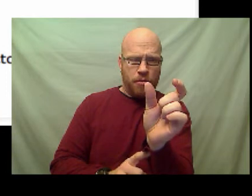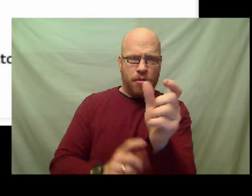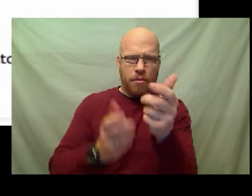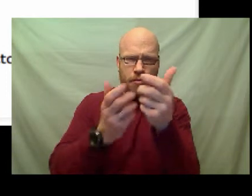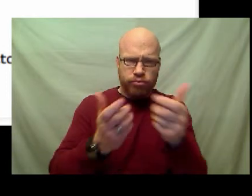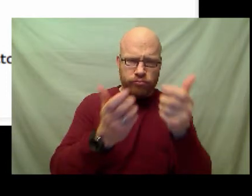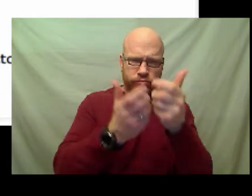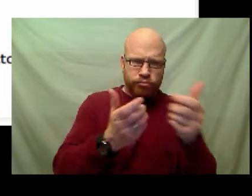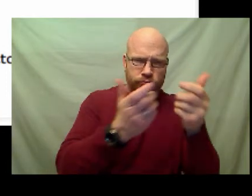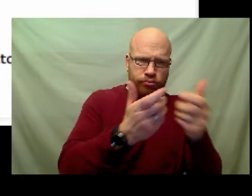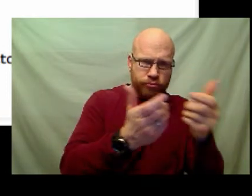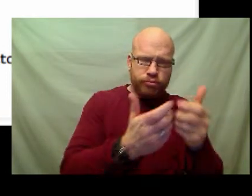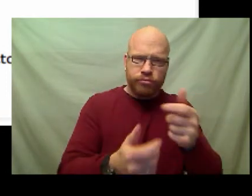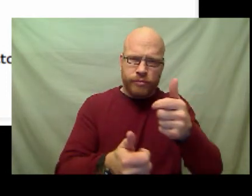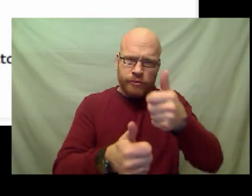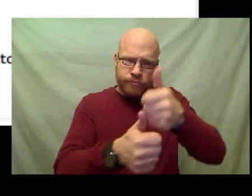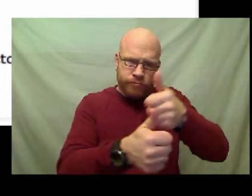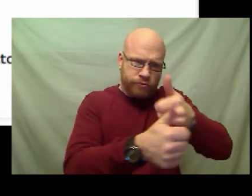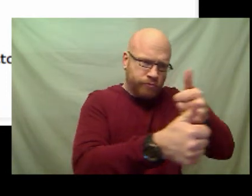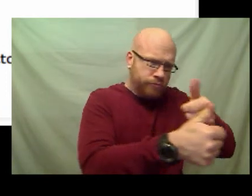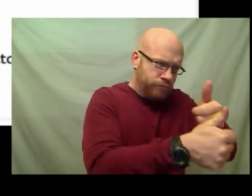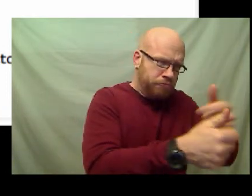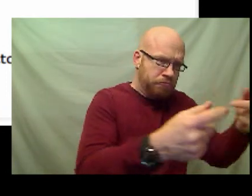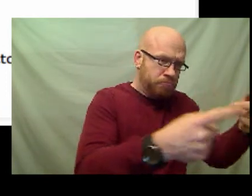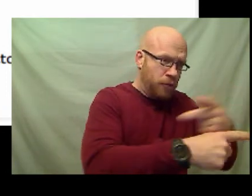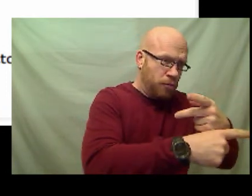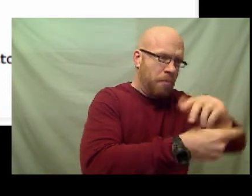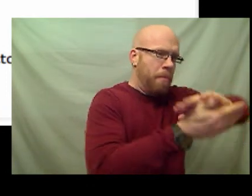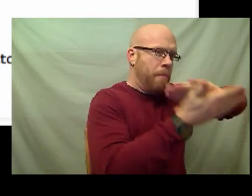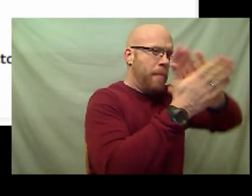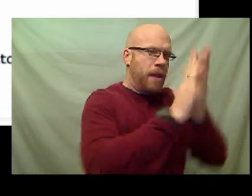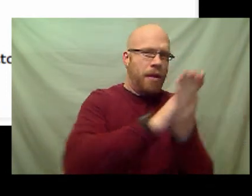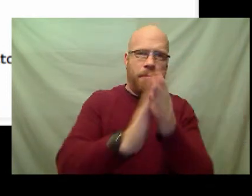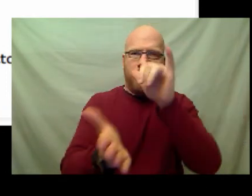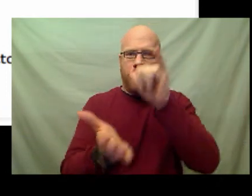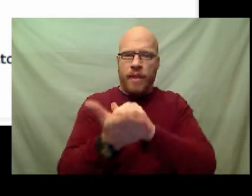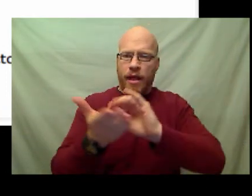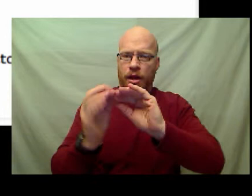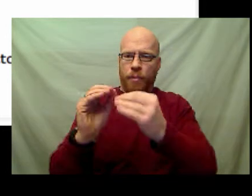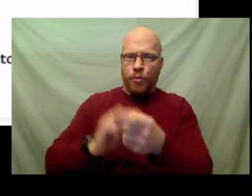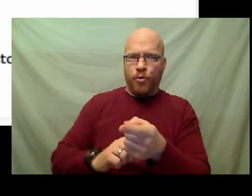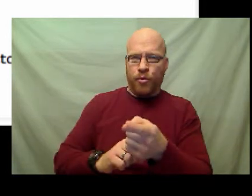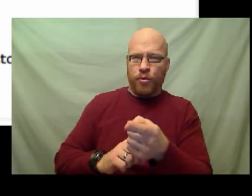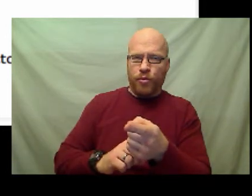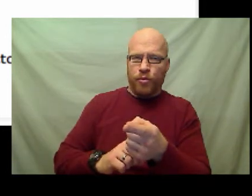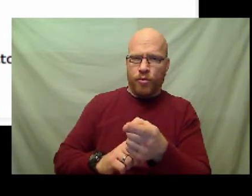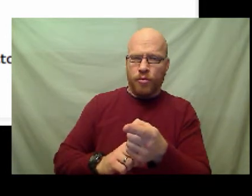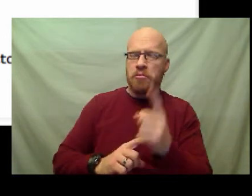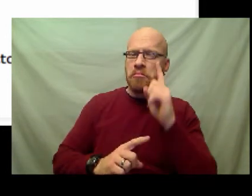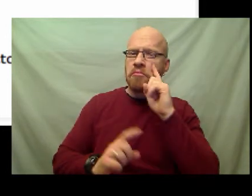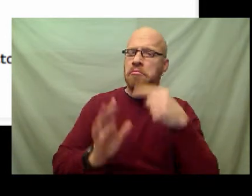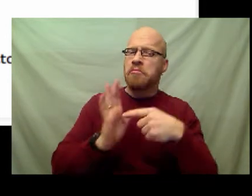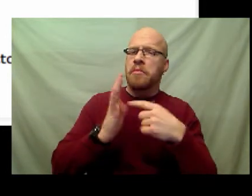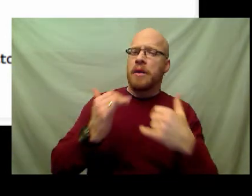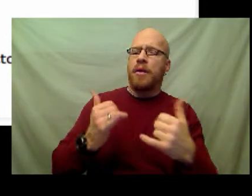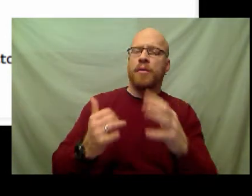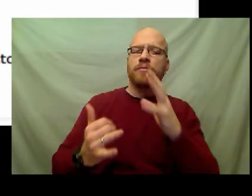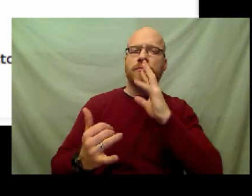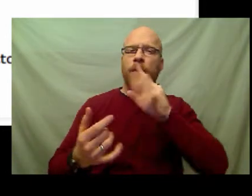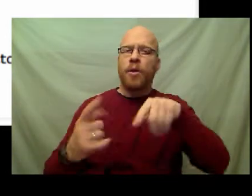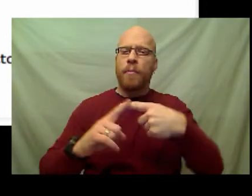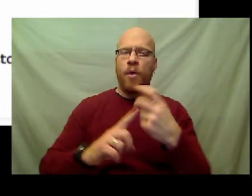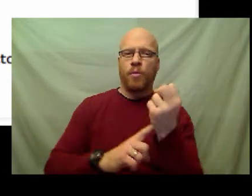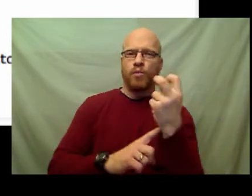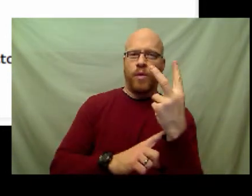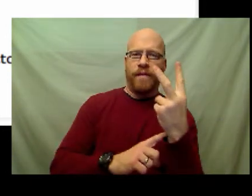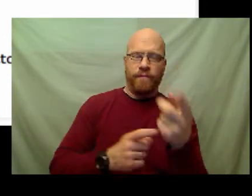can be divided into numbers, other numbers, right? So those numbers multiplied together become that number again.